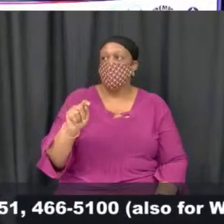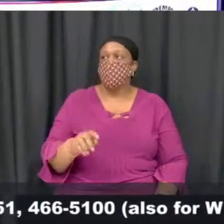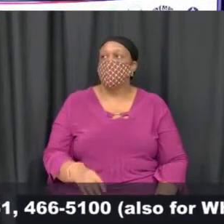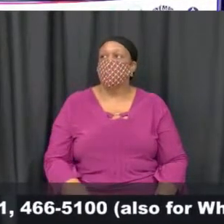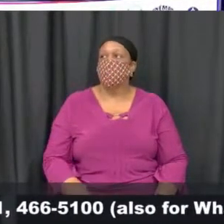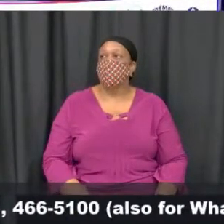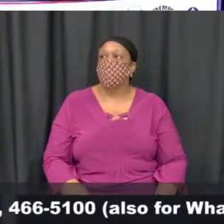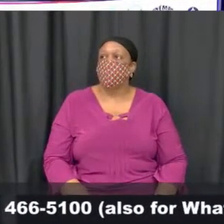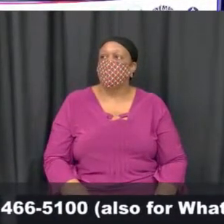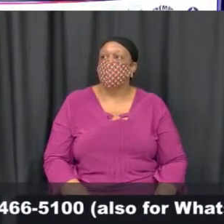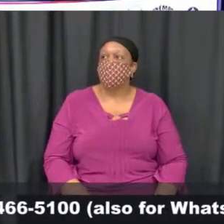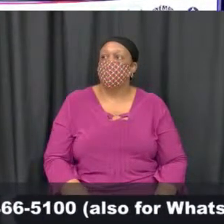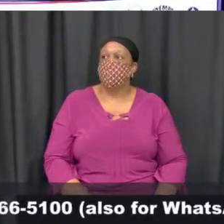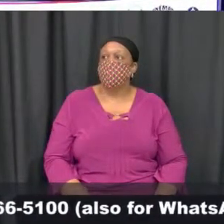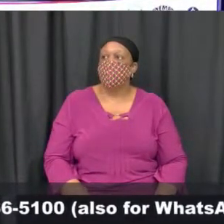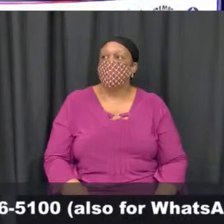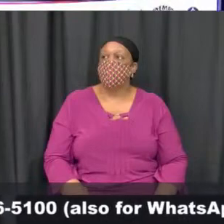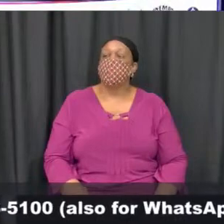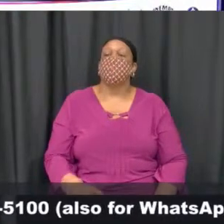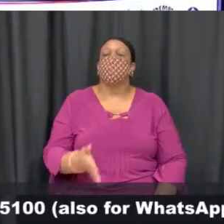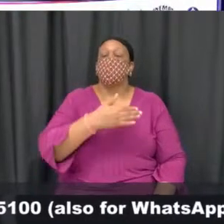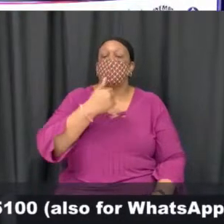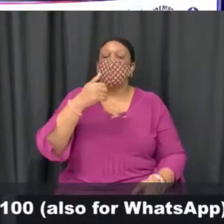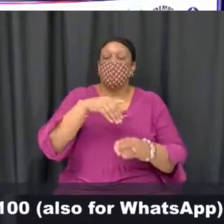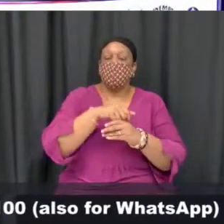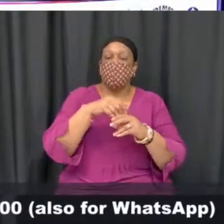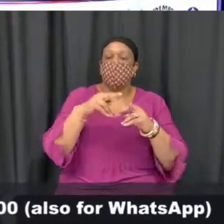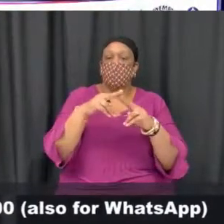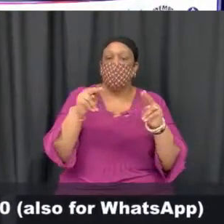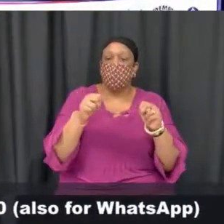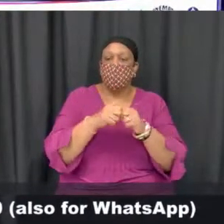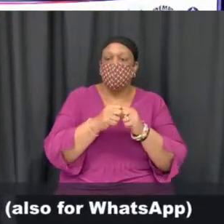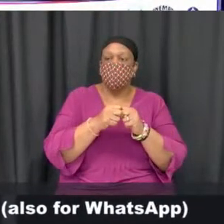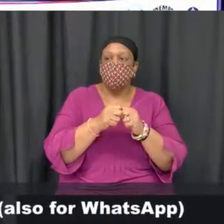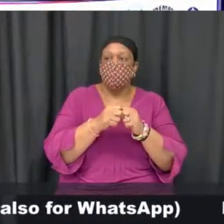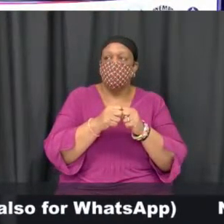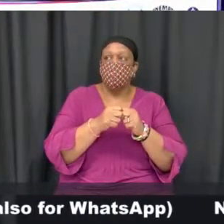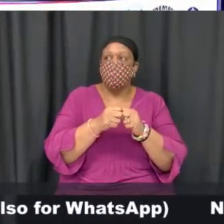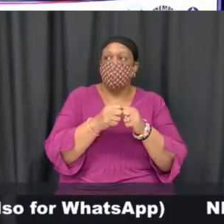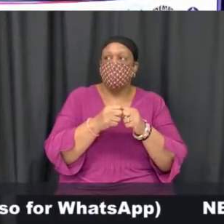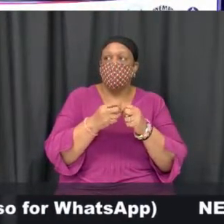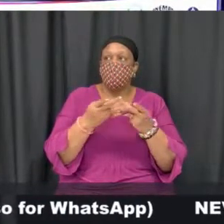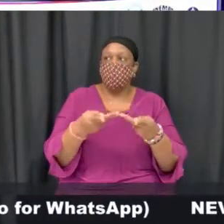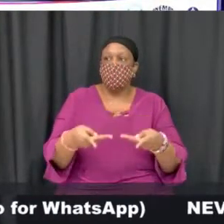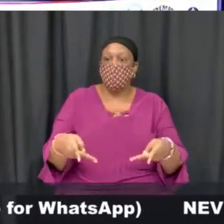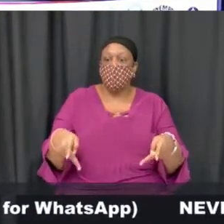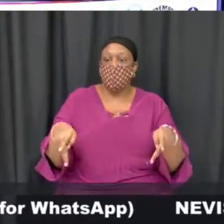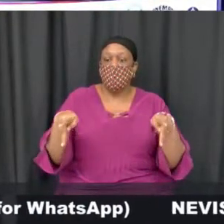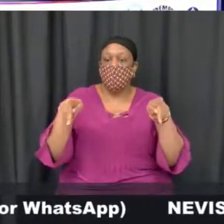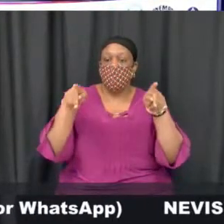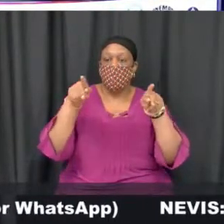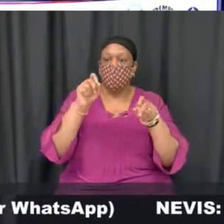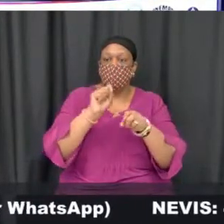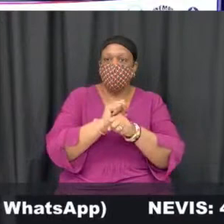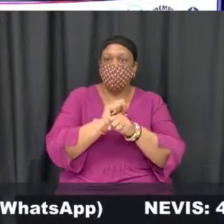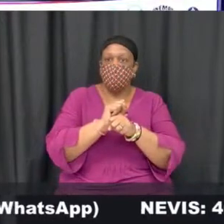services from Parkworks in Nevis. All you have to do is contact Dr. Judy